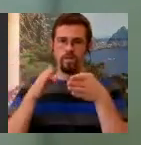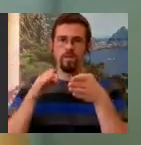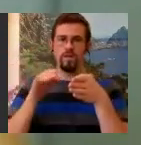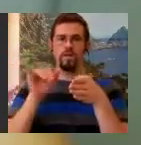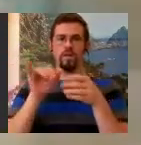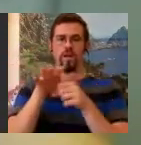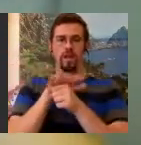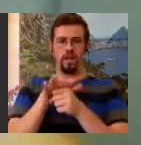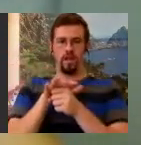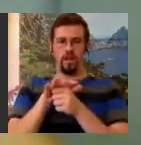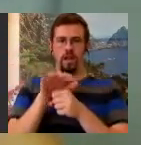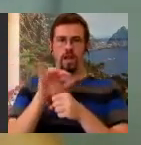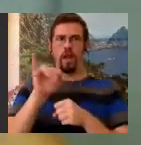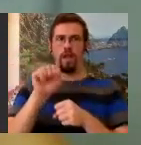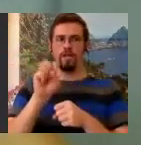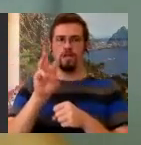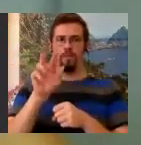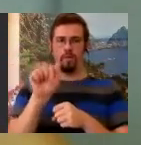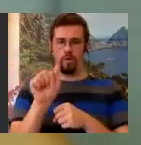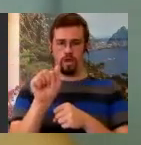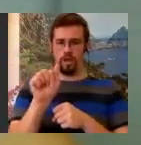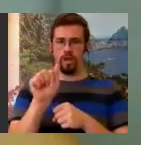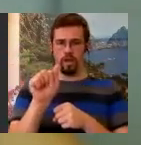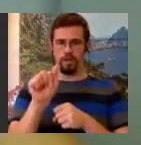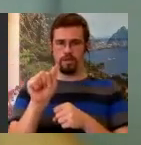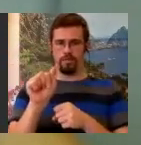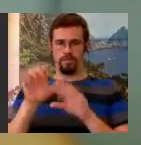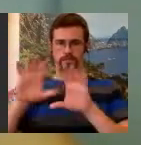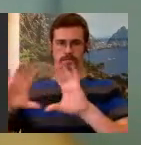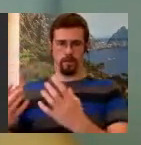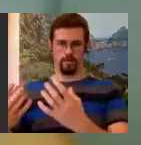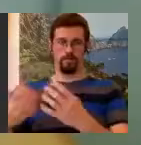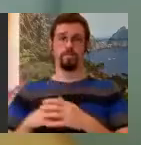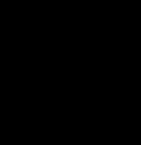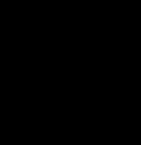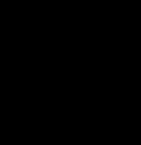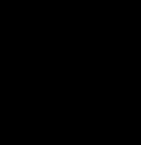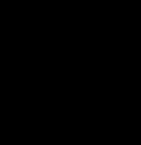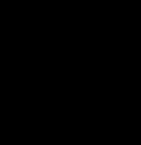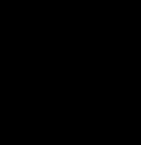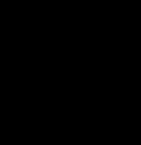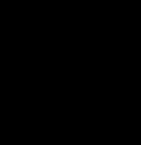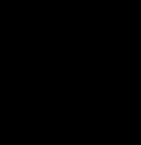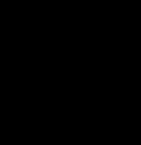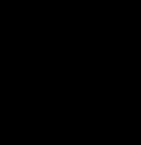ISVA glyph set. Next, please.